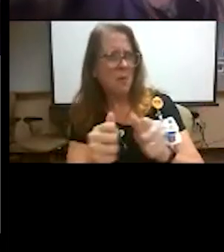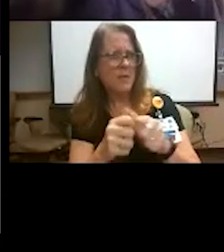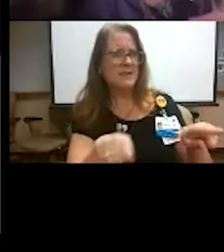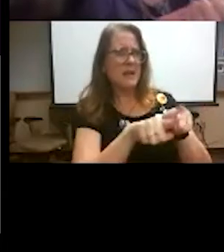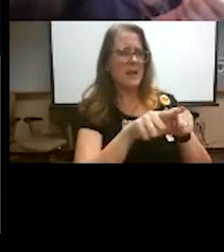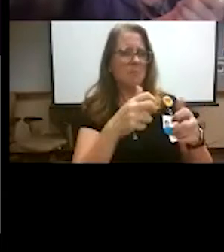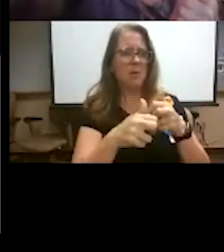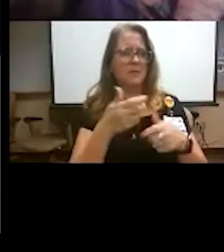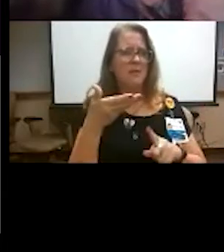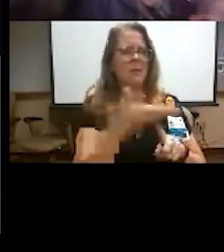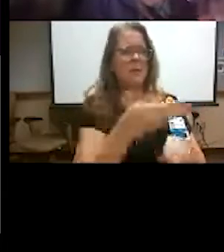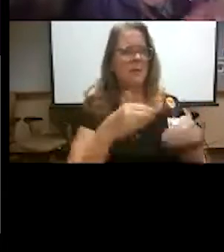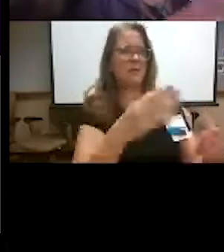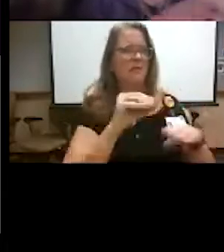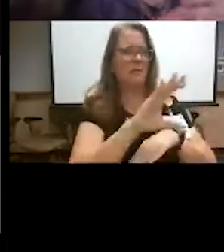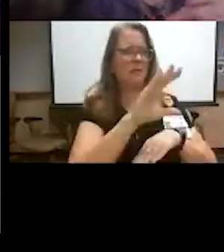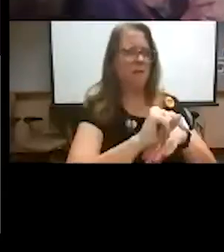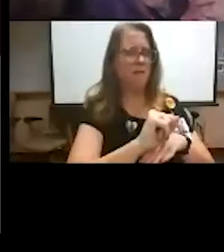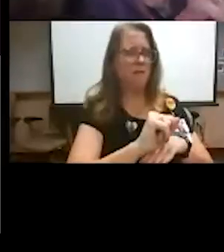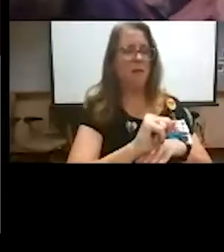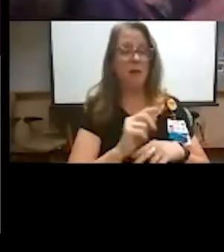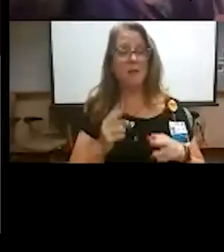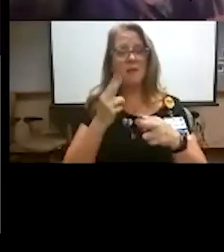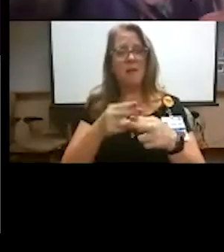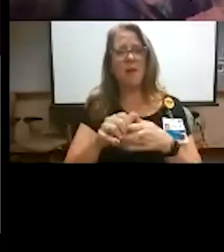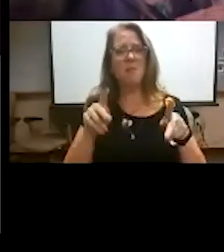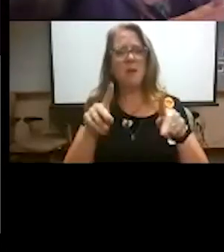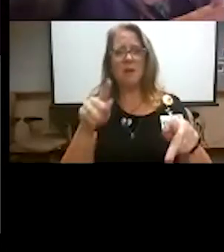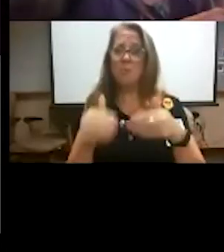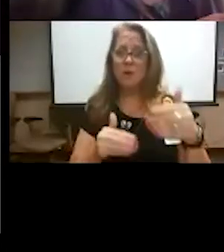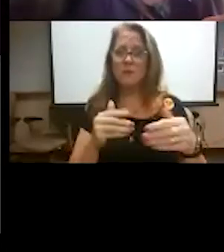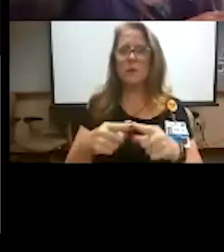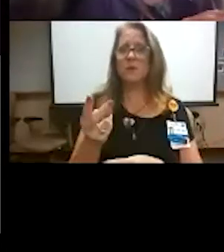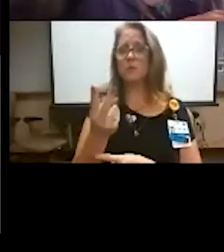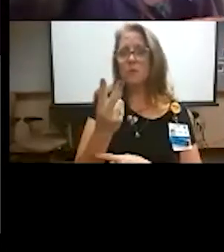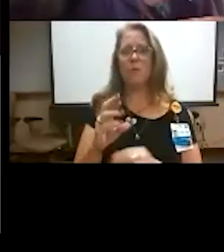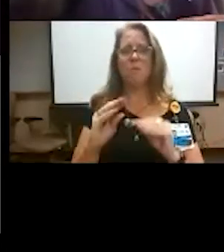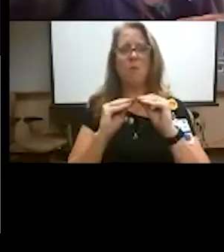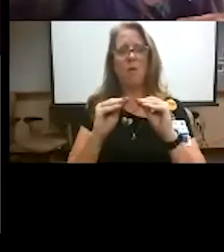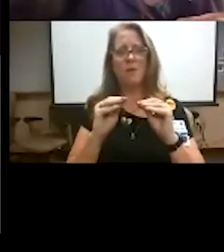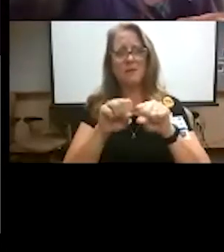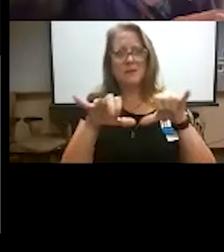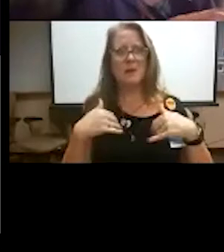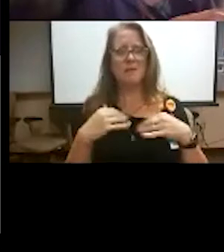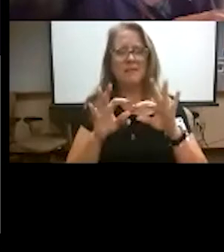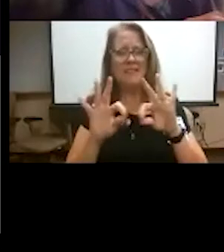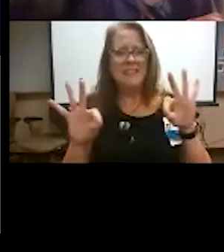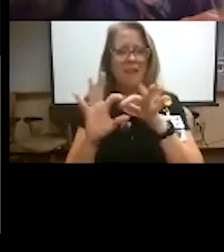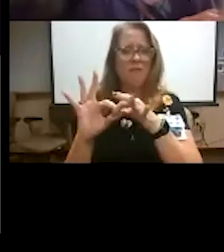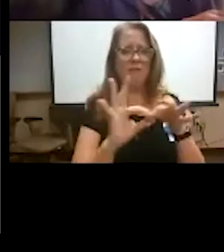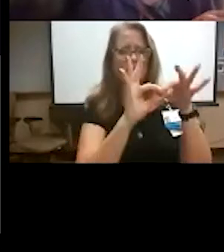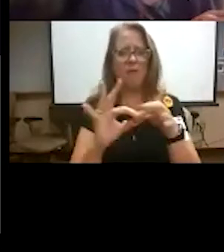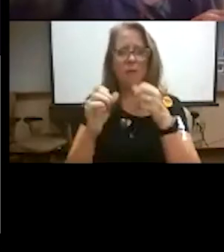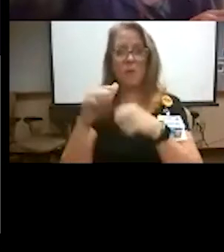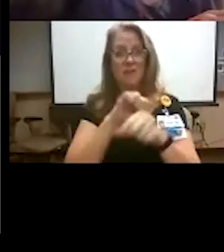there to consult about. And he called it parallel process. When two or more systems have significant relationships with one another,